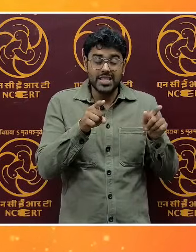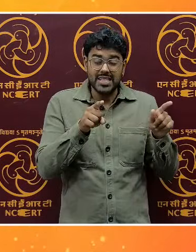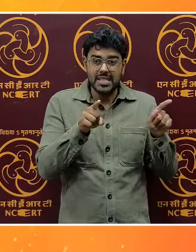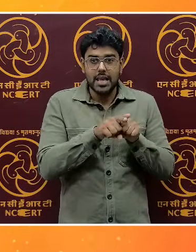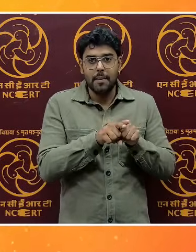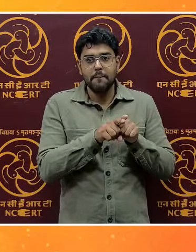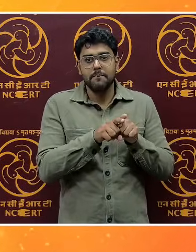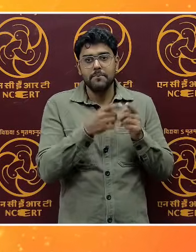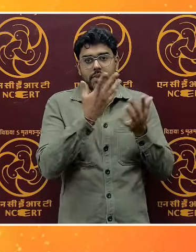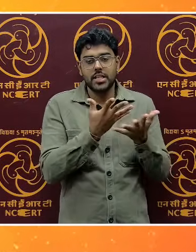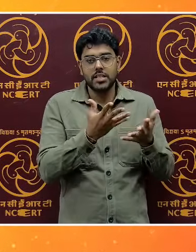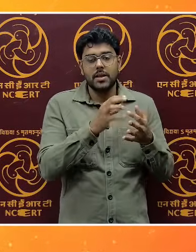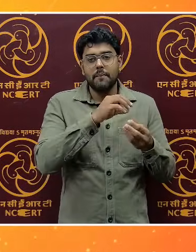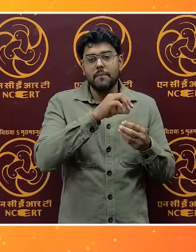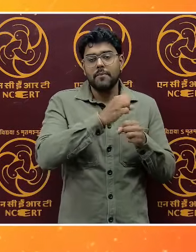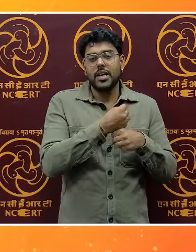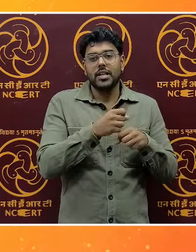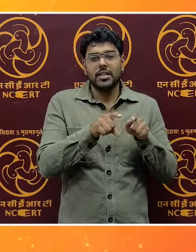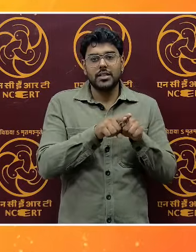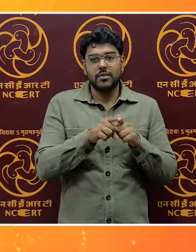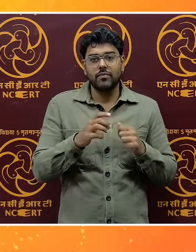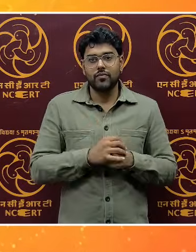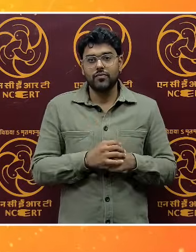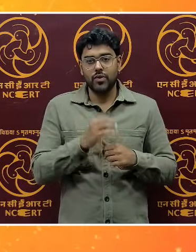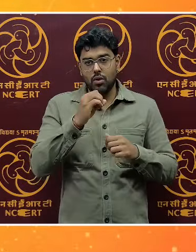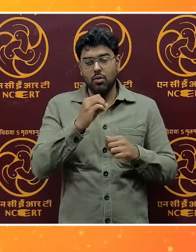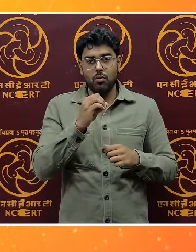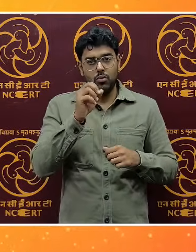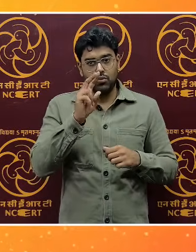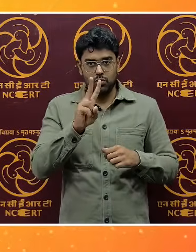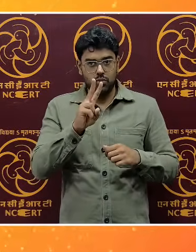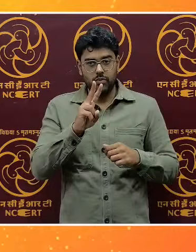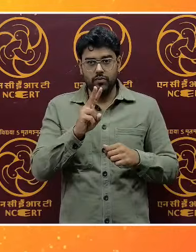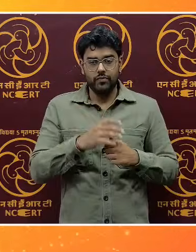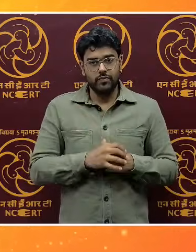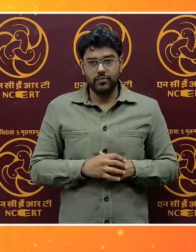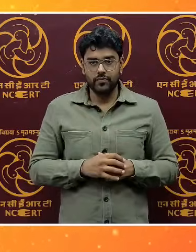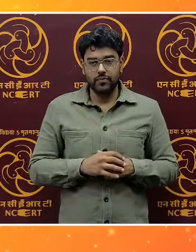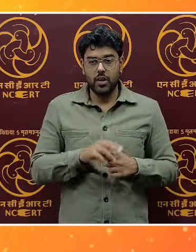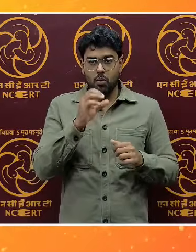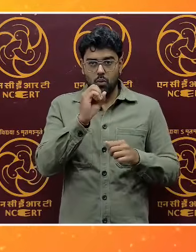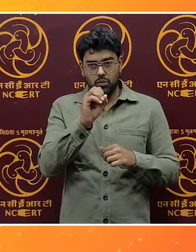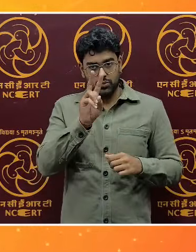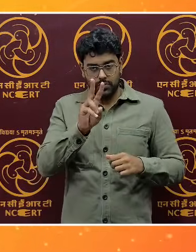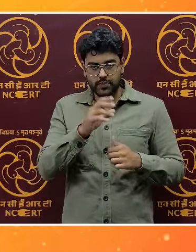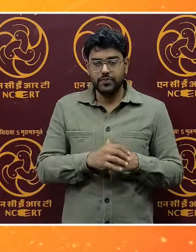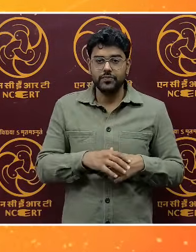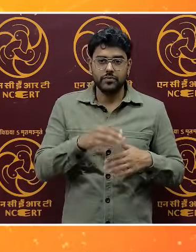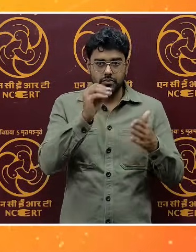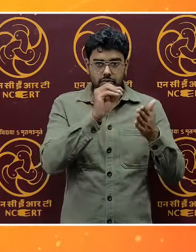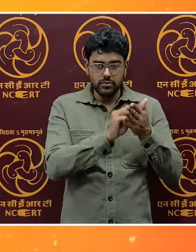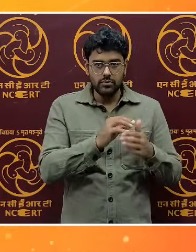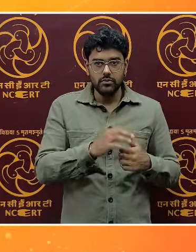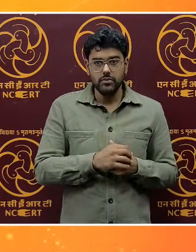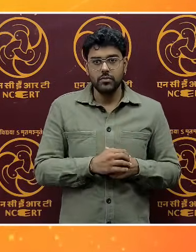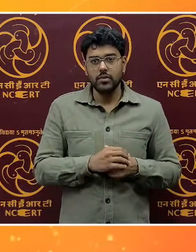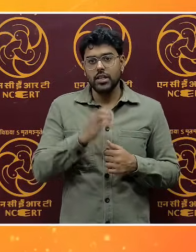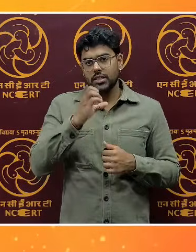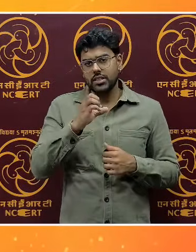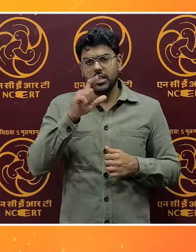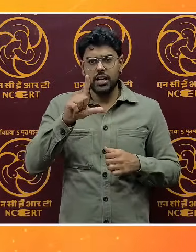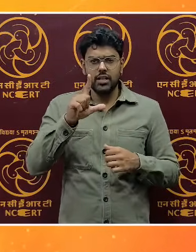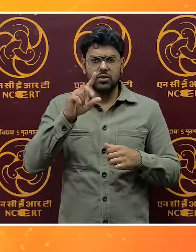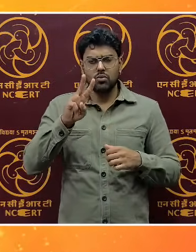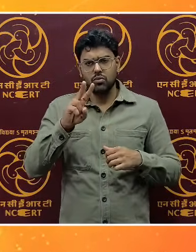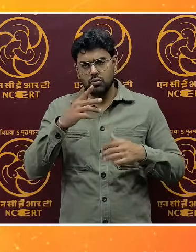of element. Like we write oxygen as O2, right? Then we write it is as Cl2,